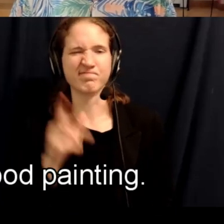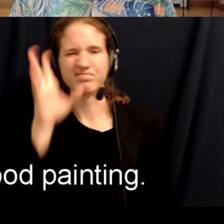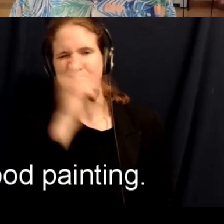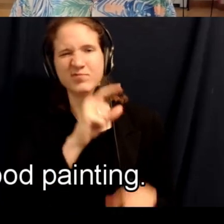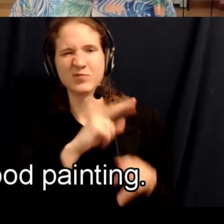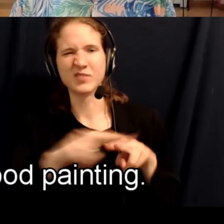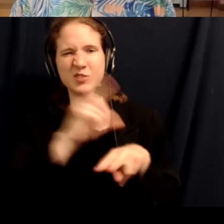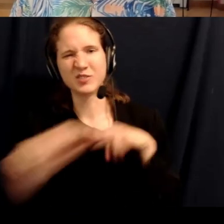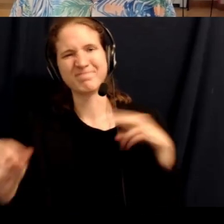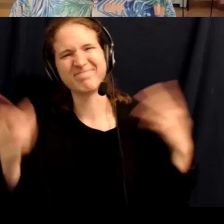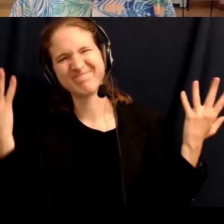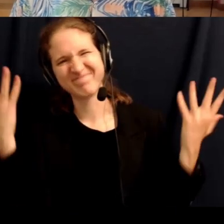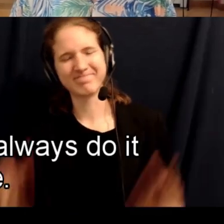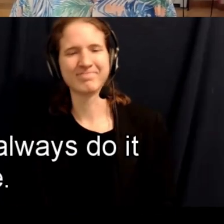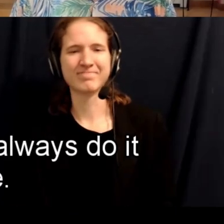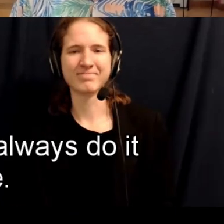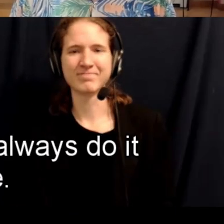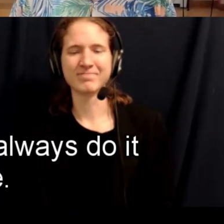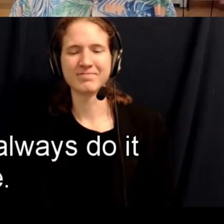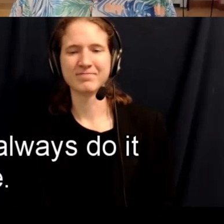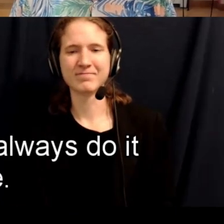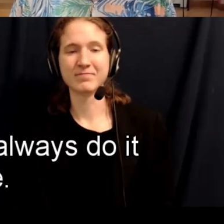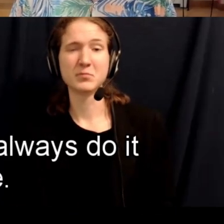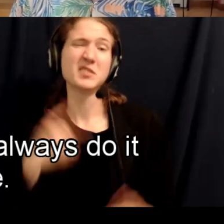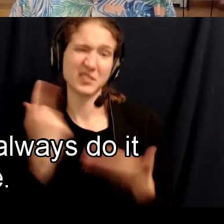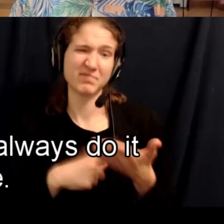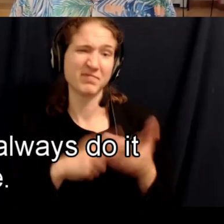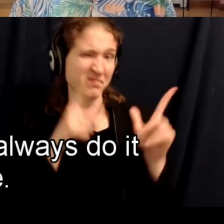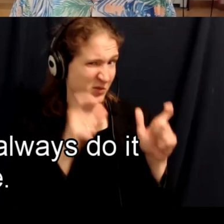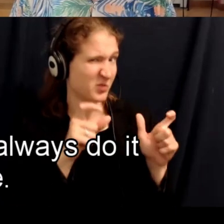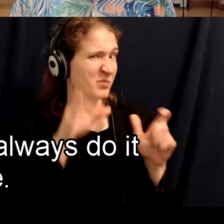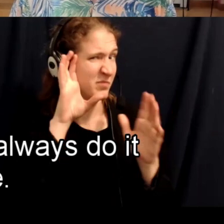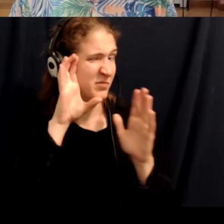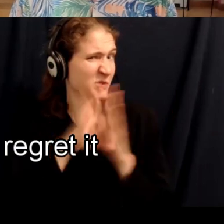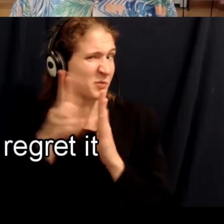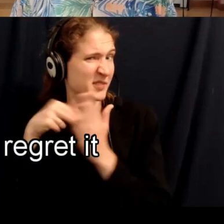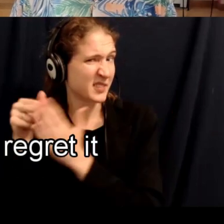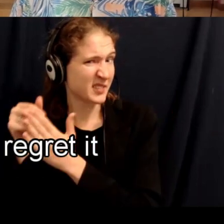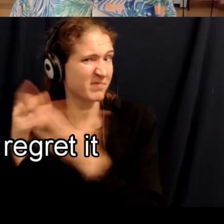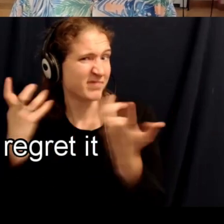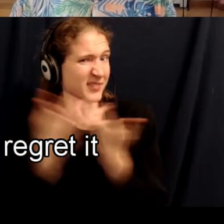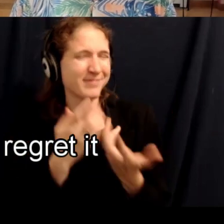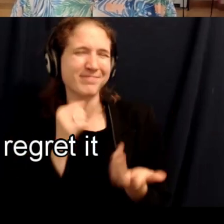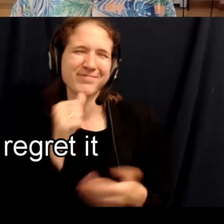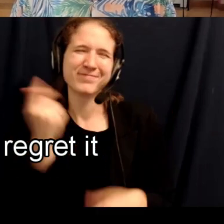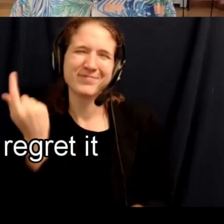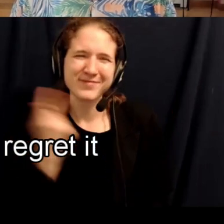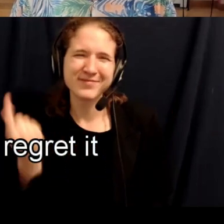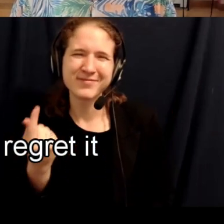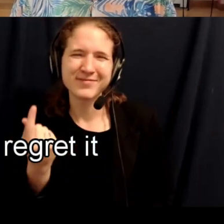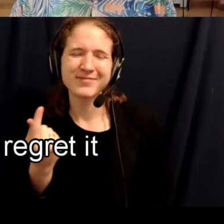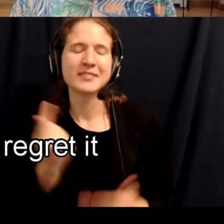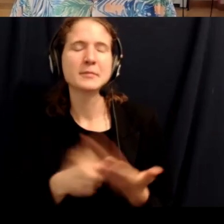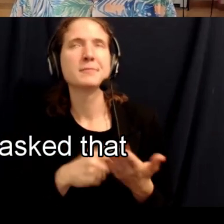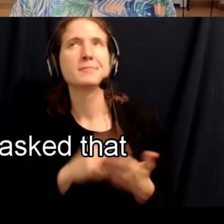that would have been a good painting." And I do it, but I don't always do it at the right time. And I walk away and I regret